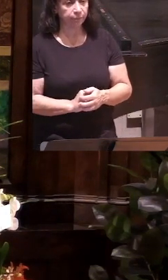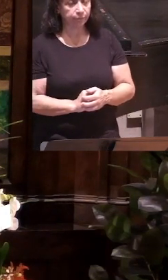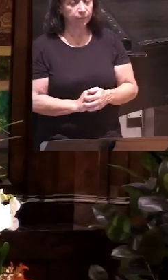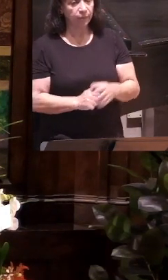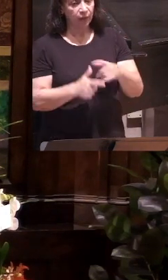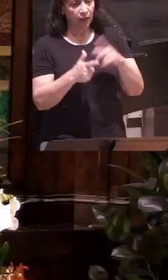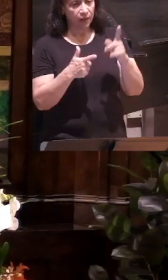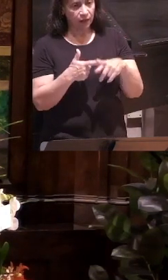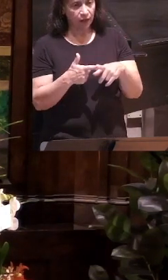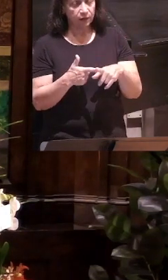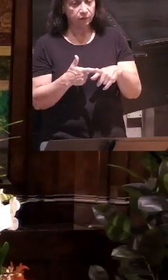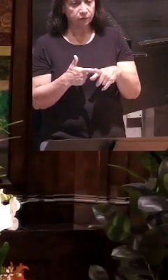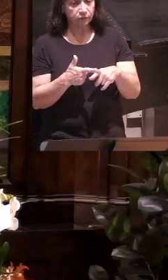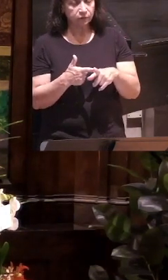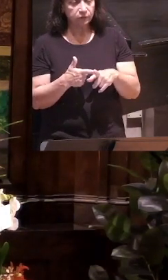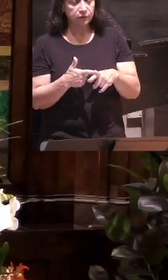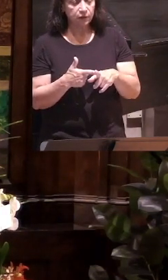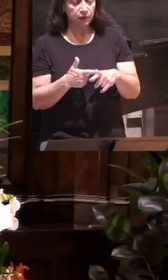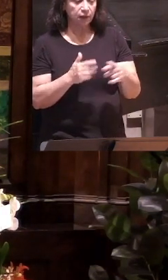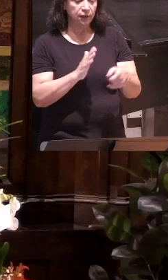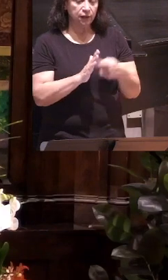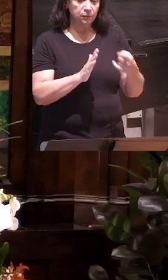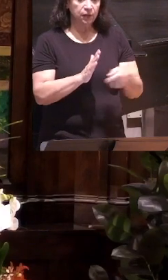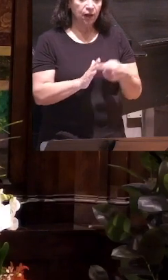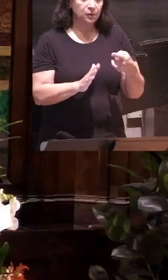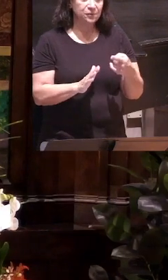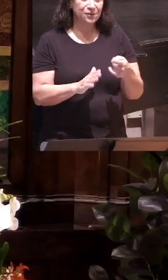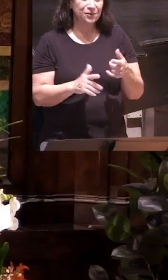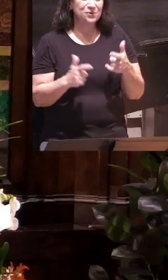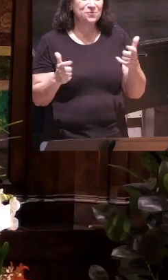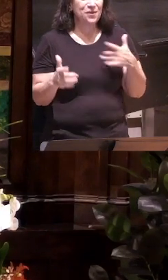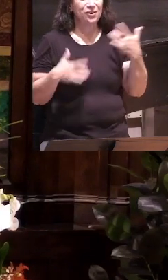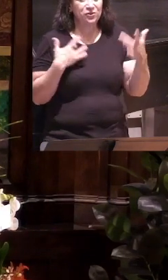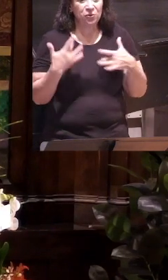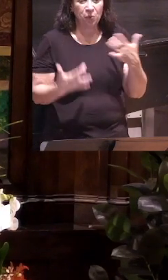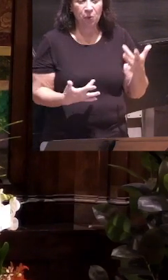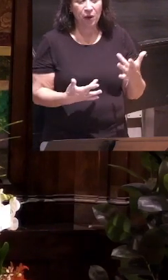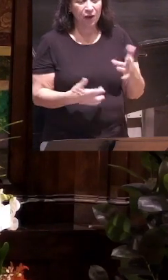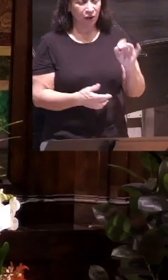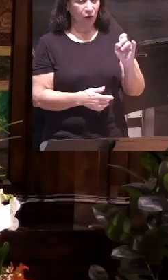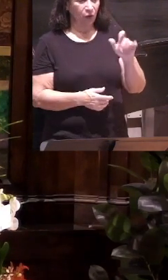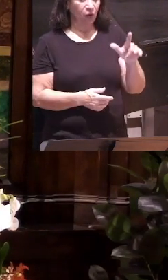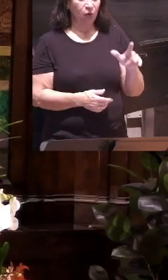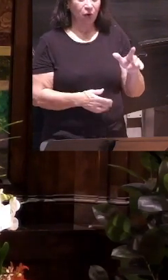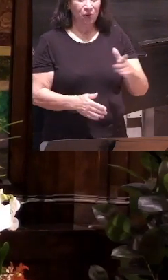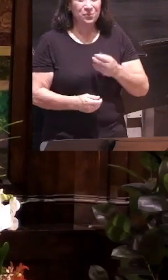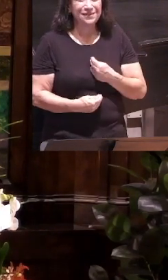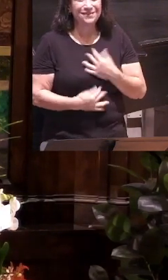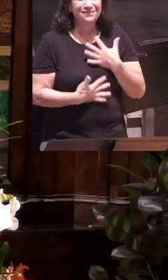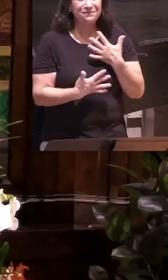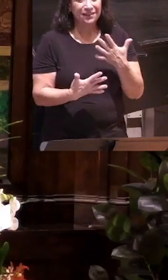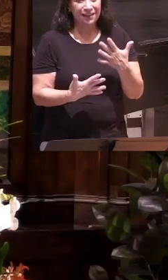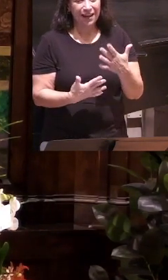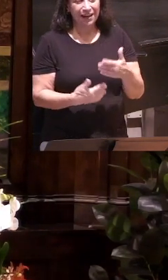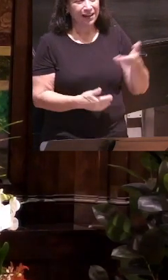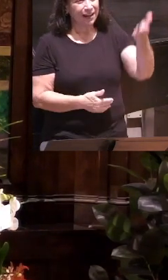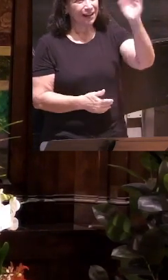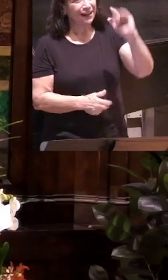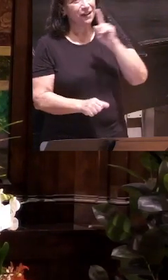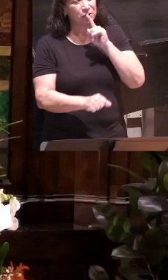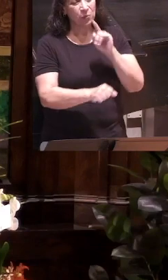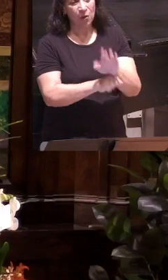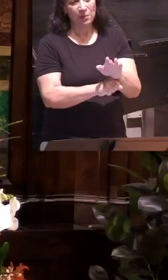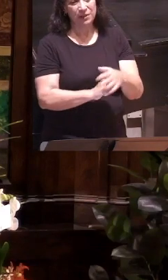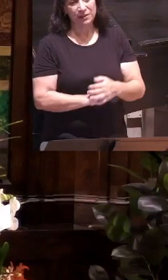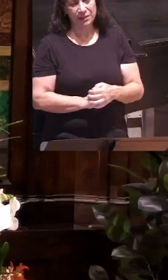And then, in times of great joy, Earl delighted in God's